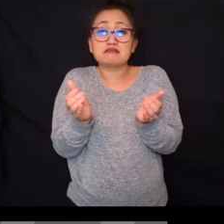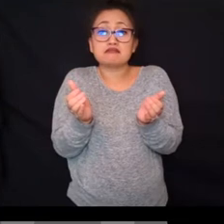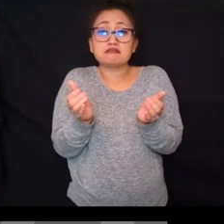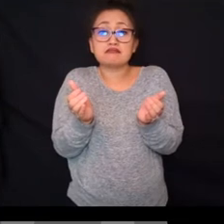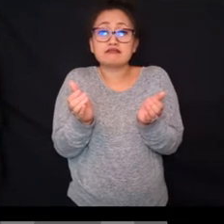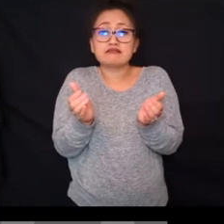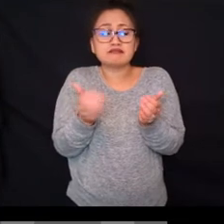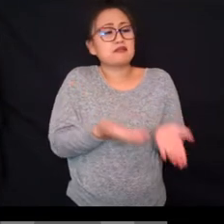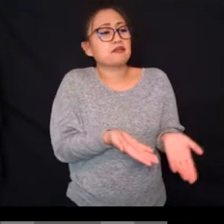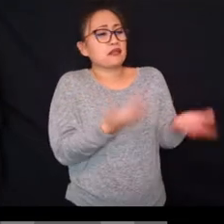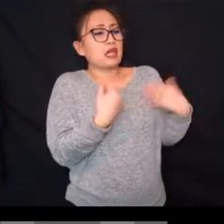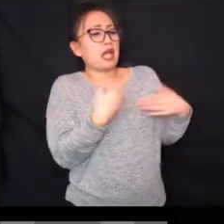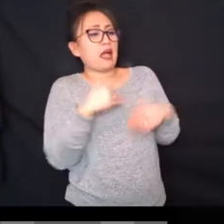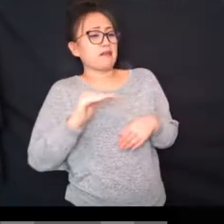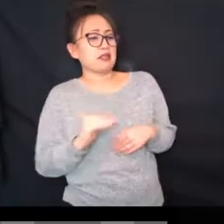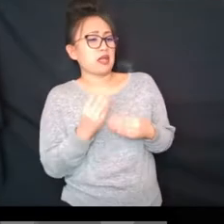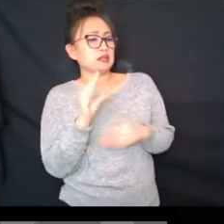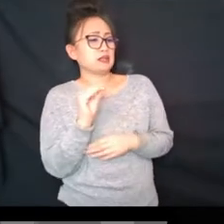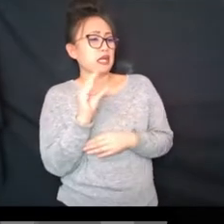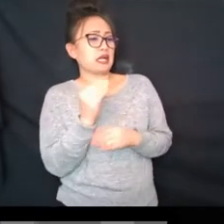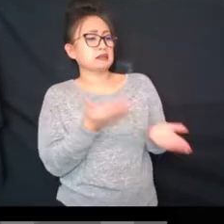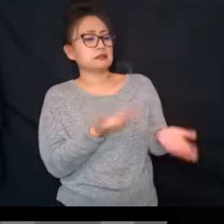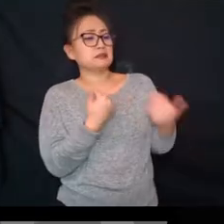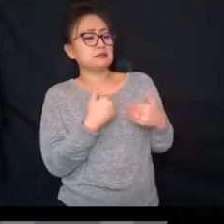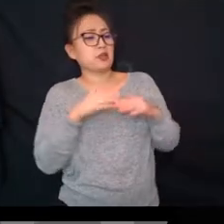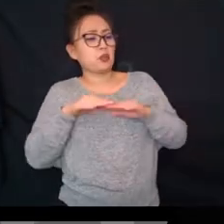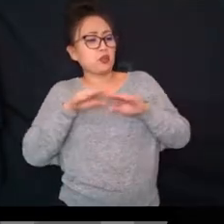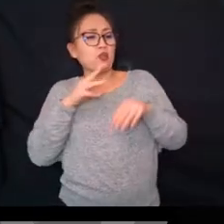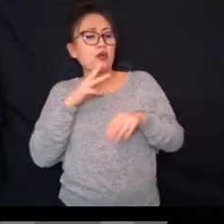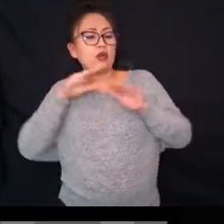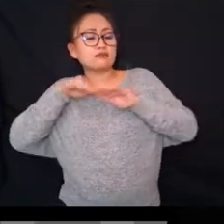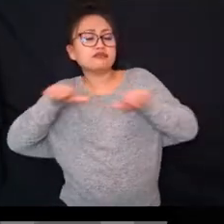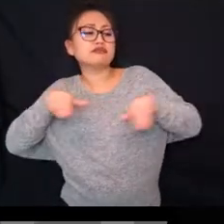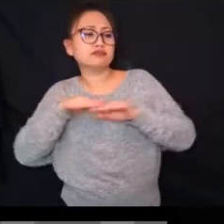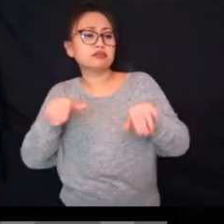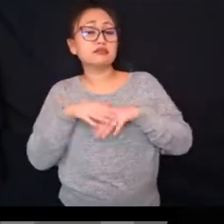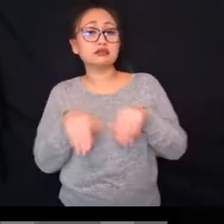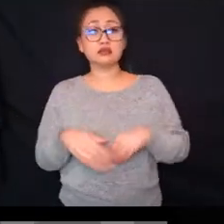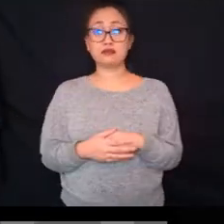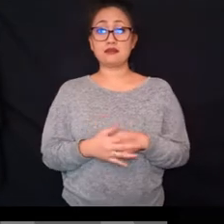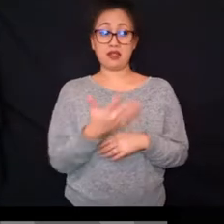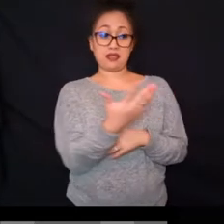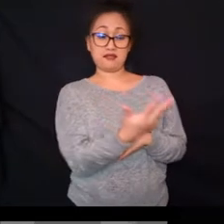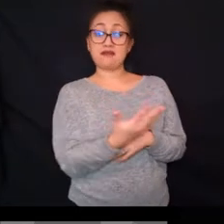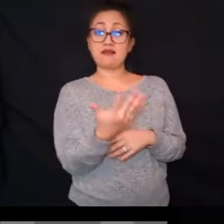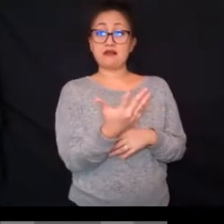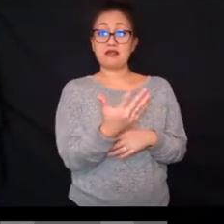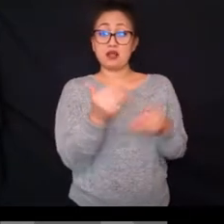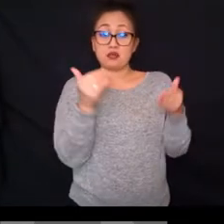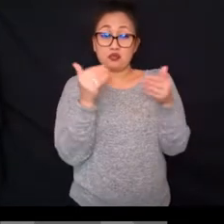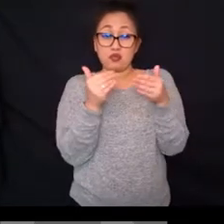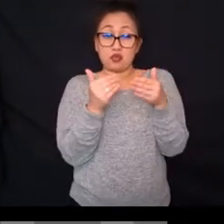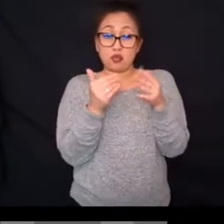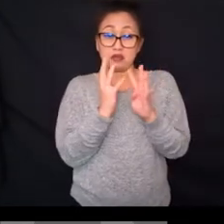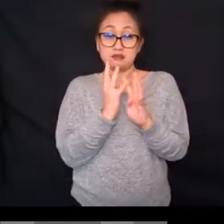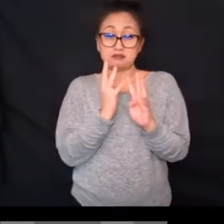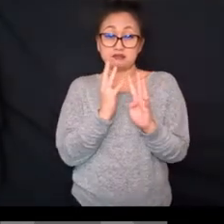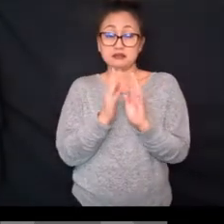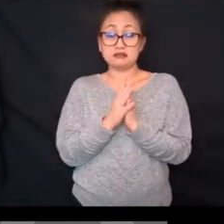Come, little ducklings, Mama called. Paddle on the water with me. The 5 little ducklings squeezed close in the nest. Oh, no,